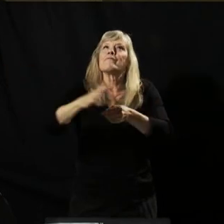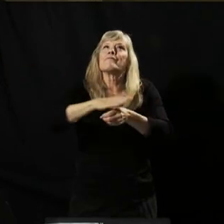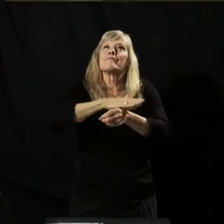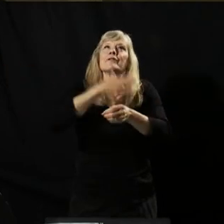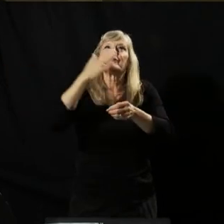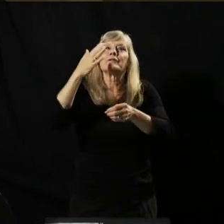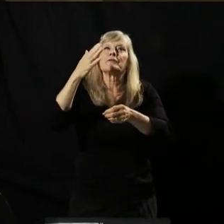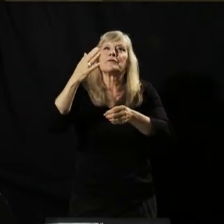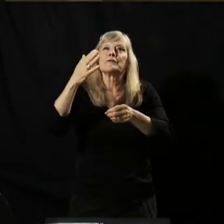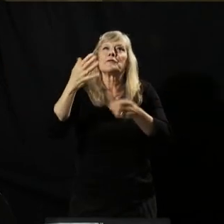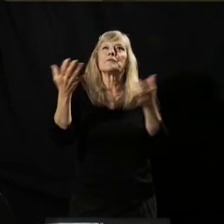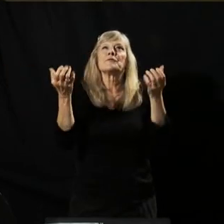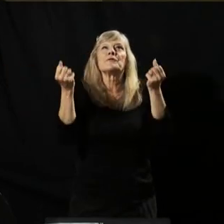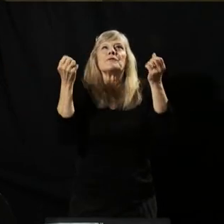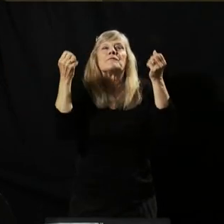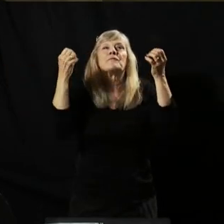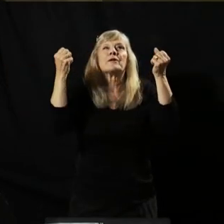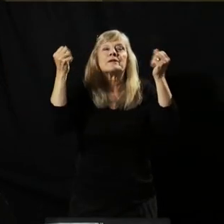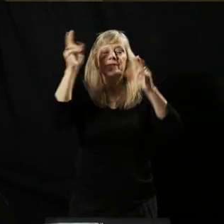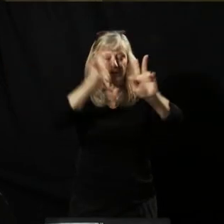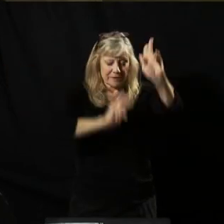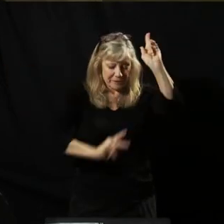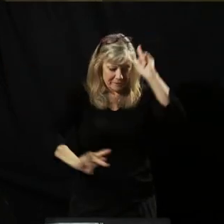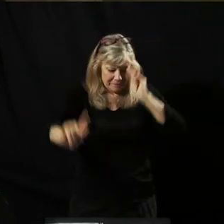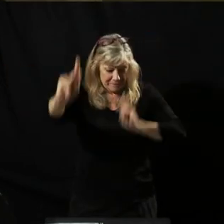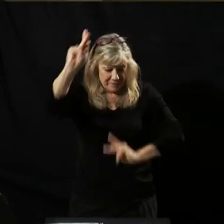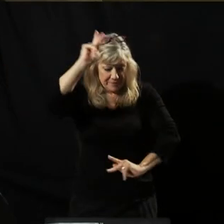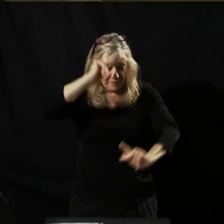mighty voices of the